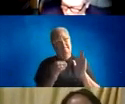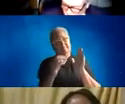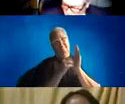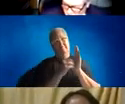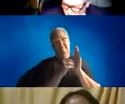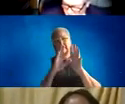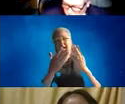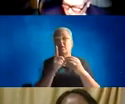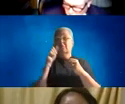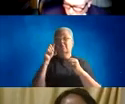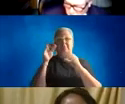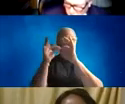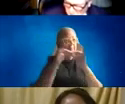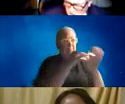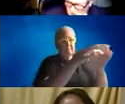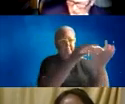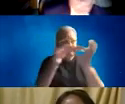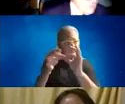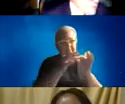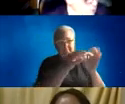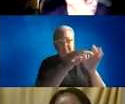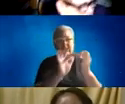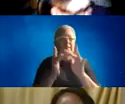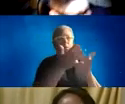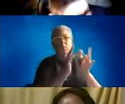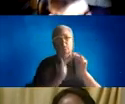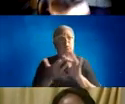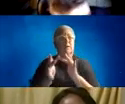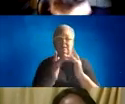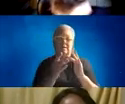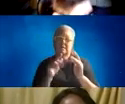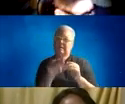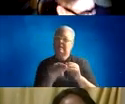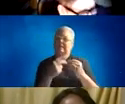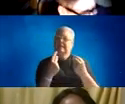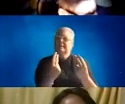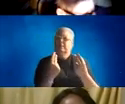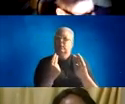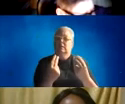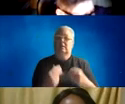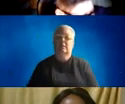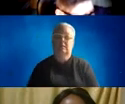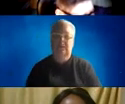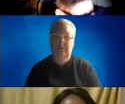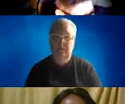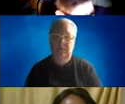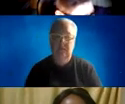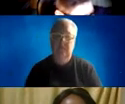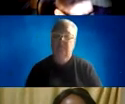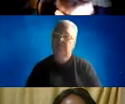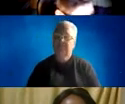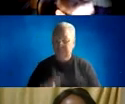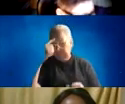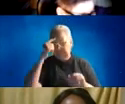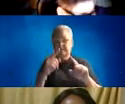and the networks. Yeah, for partnering. Advocacy point is there that if we are